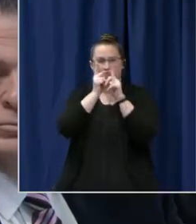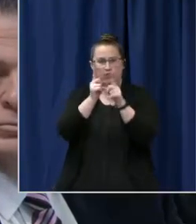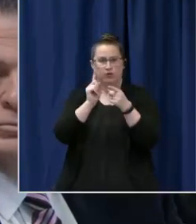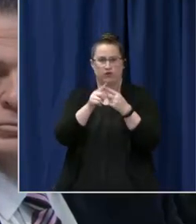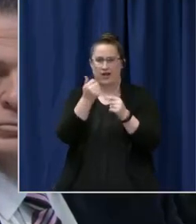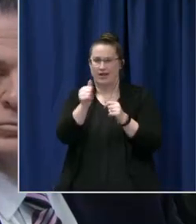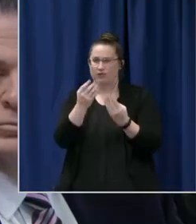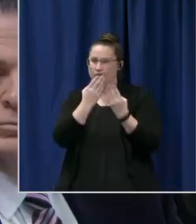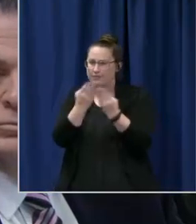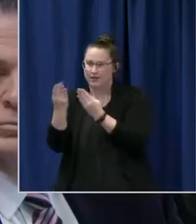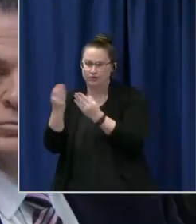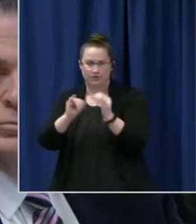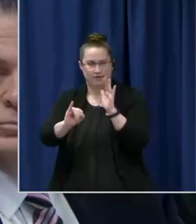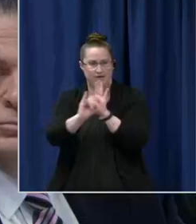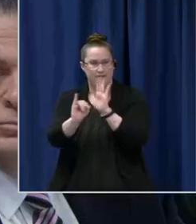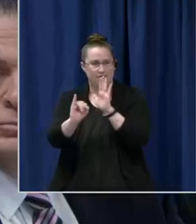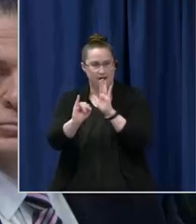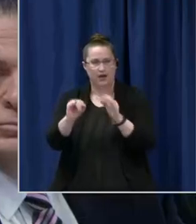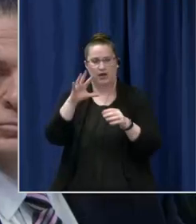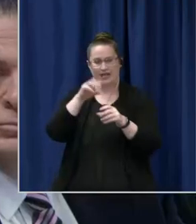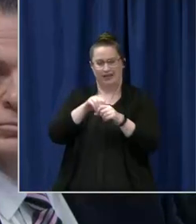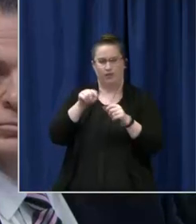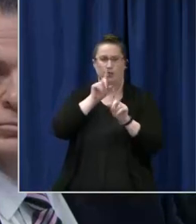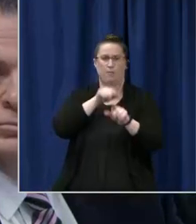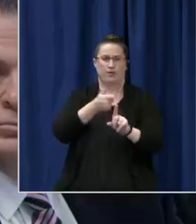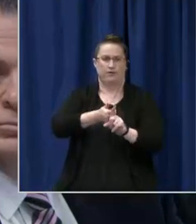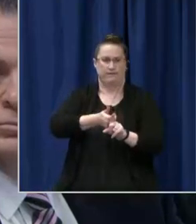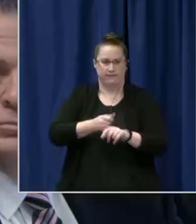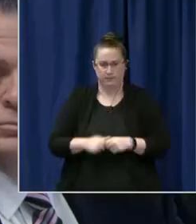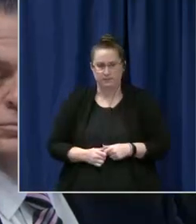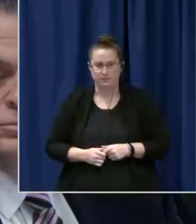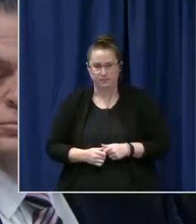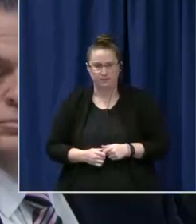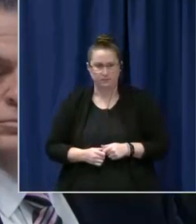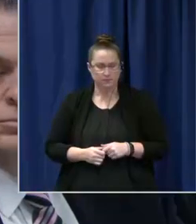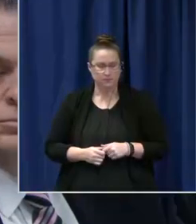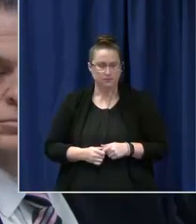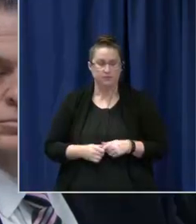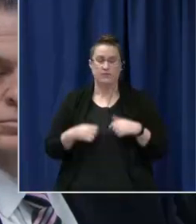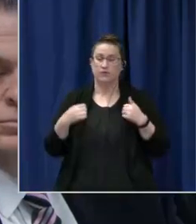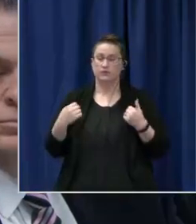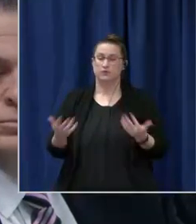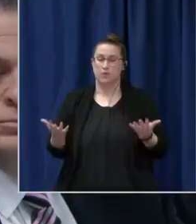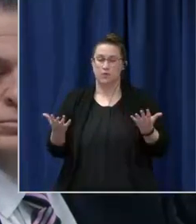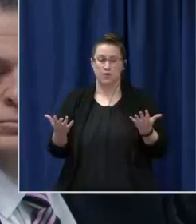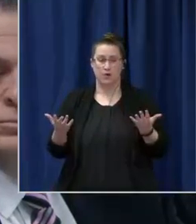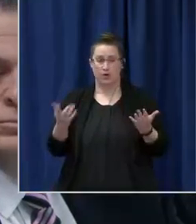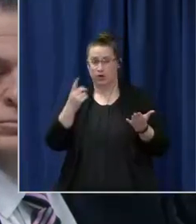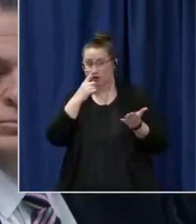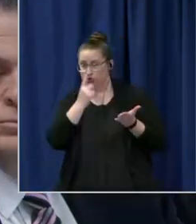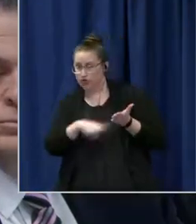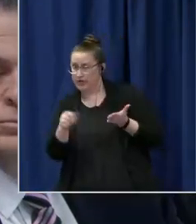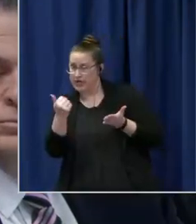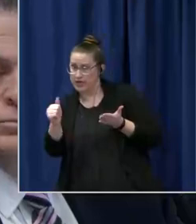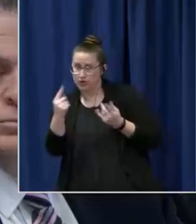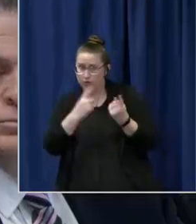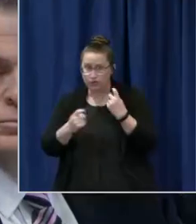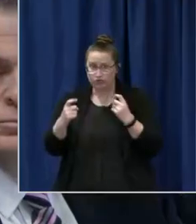recommendations identified in the report. So, with that, any questions or